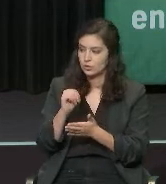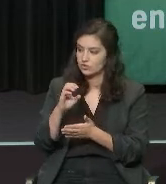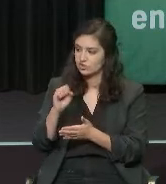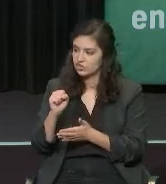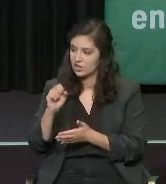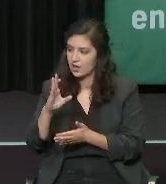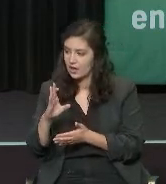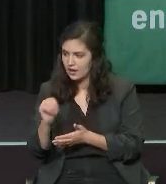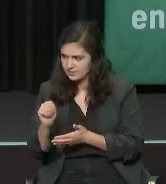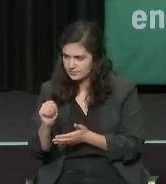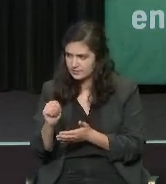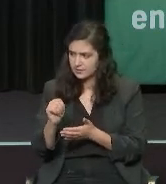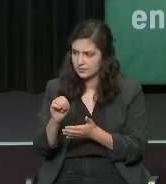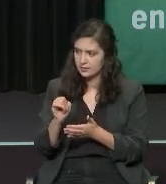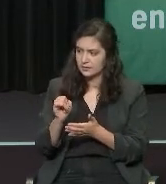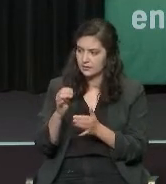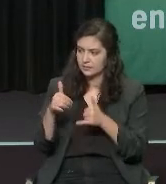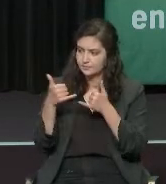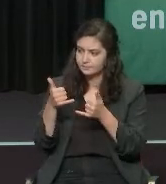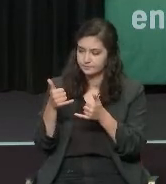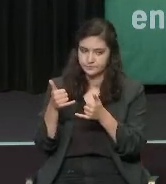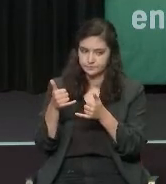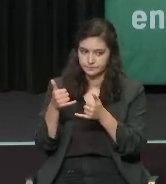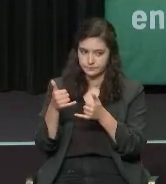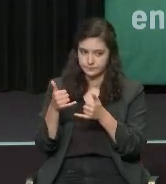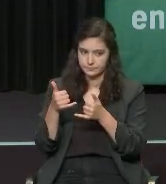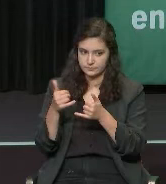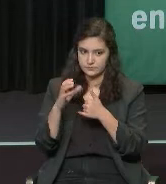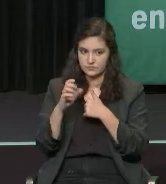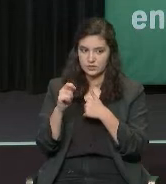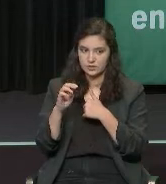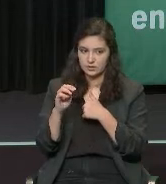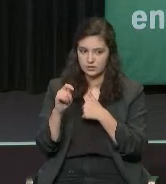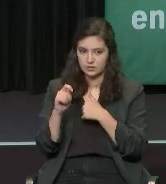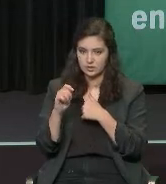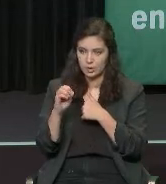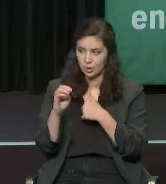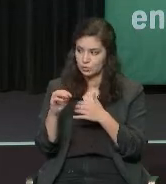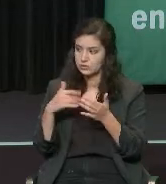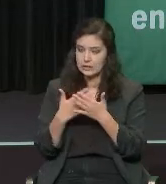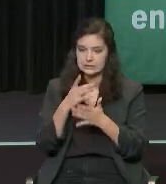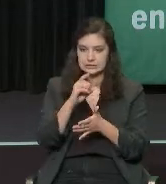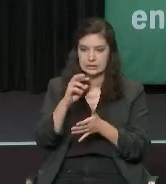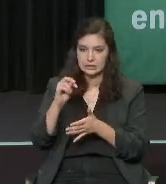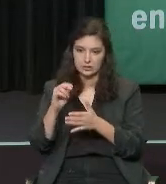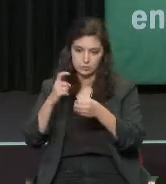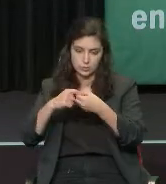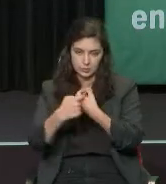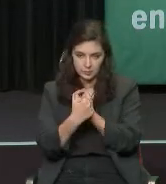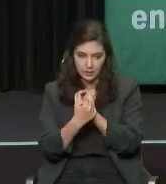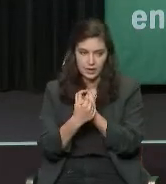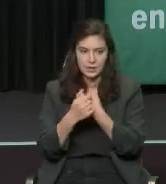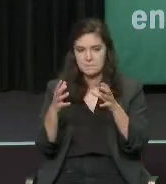apoia os programas. So CEOS has 63 members, mostly